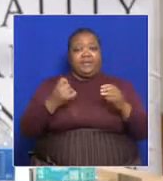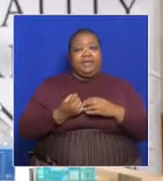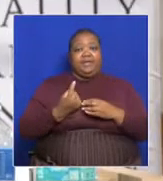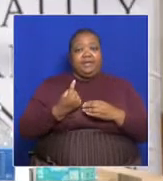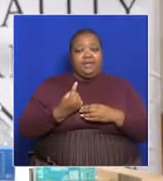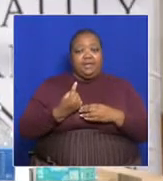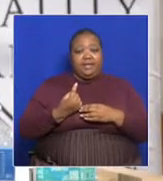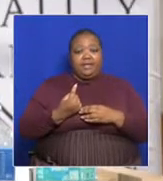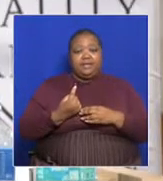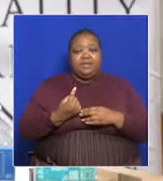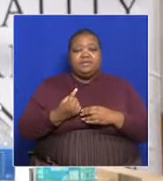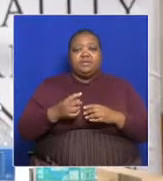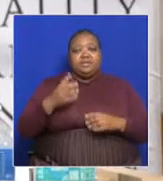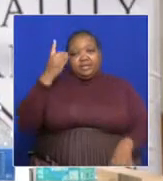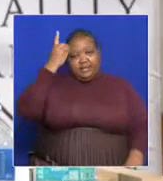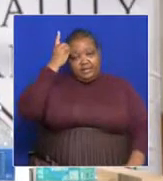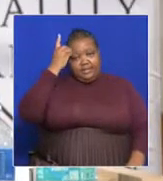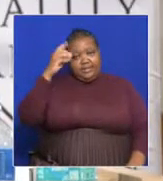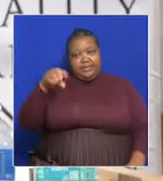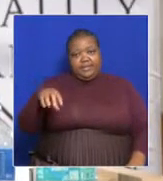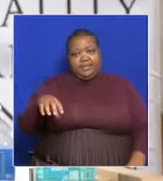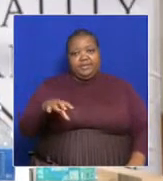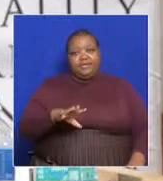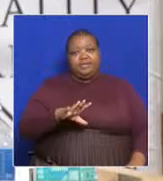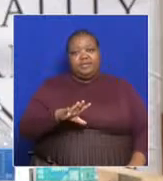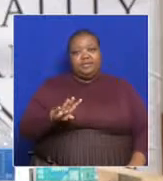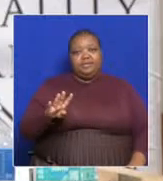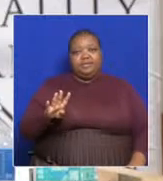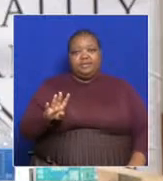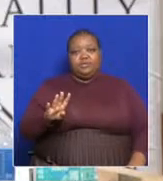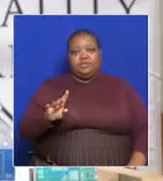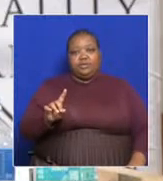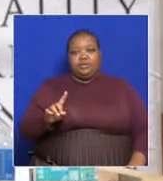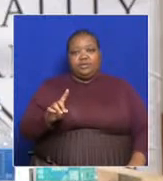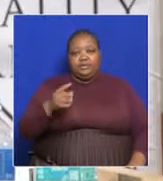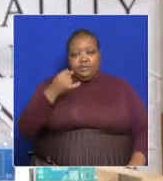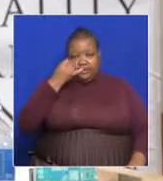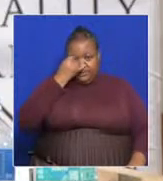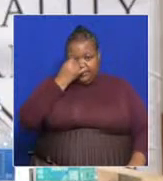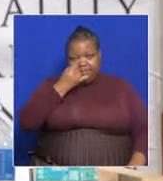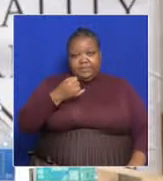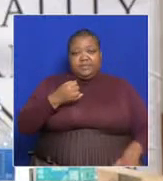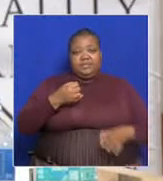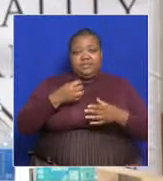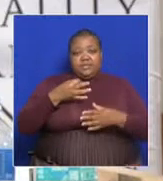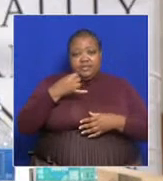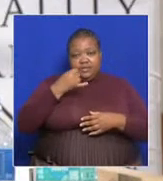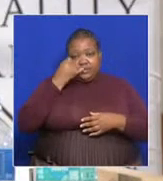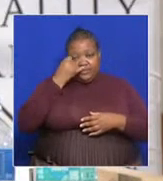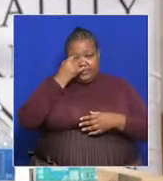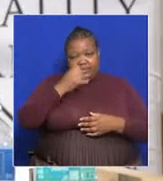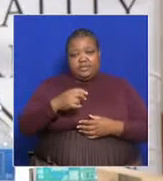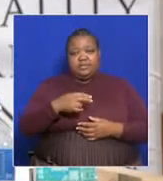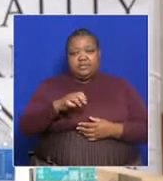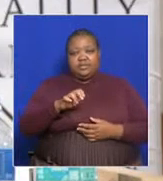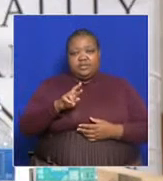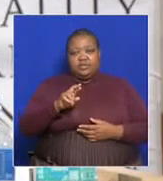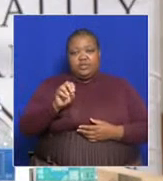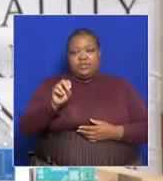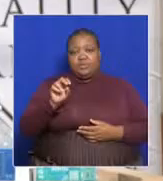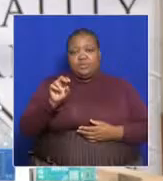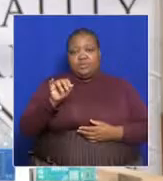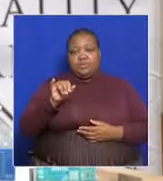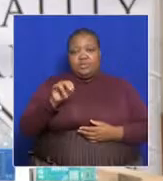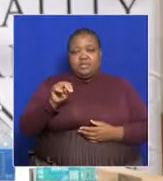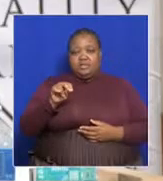Durban regarding 541 kilograms of heroin that needs to be destroyed, but there is no movement. So that will be on